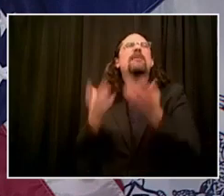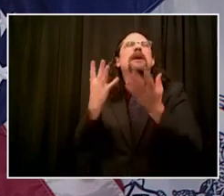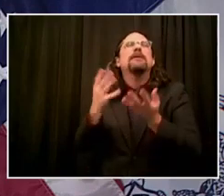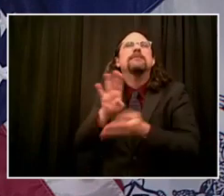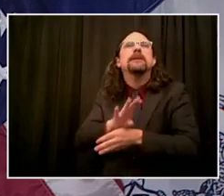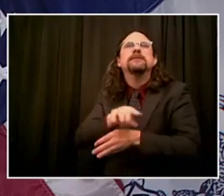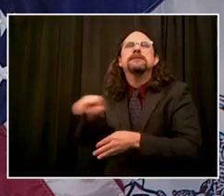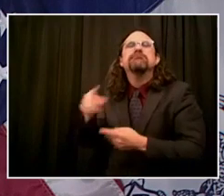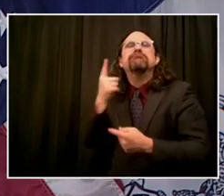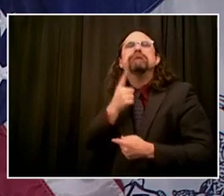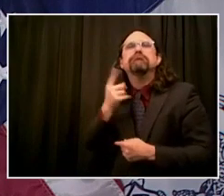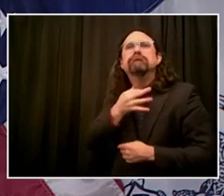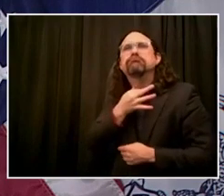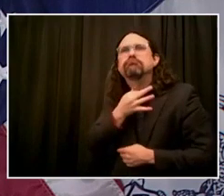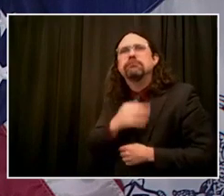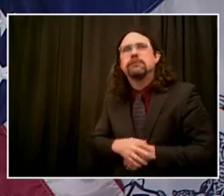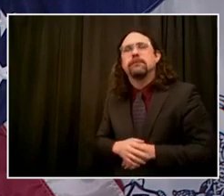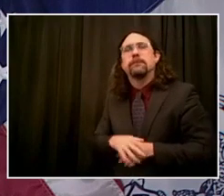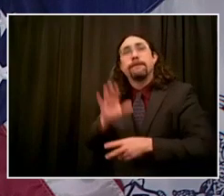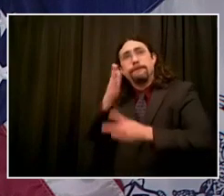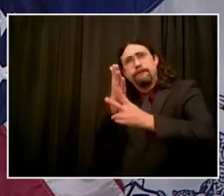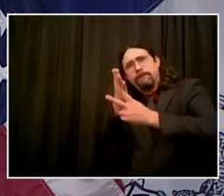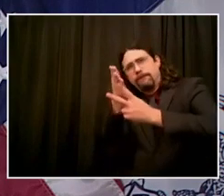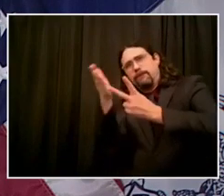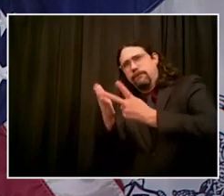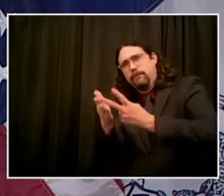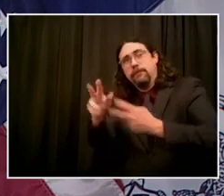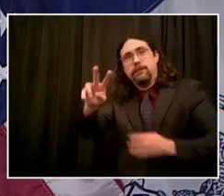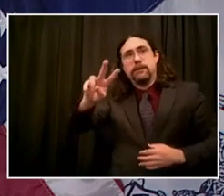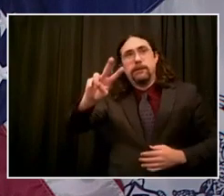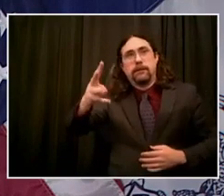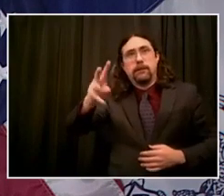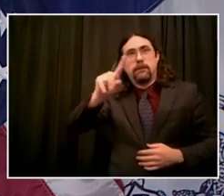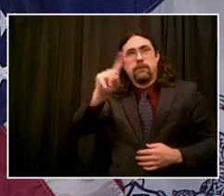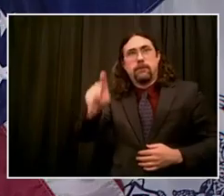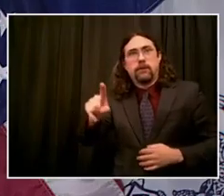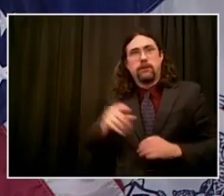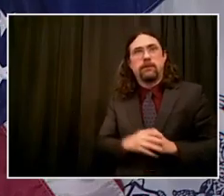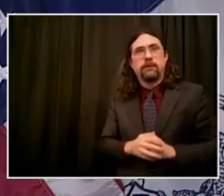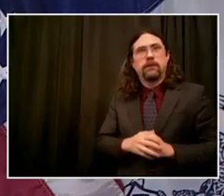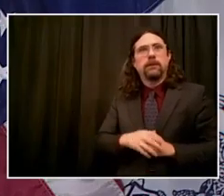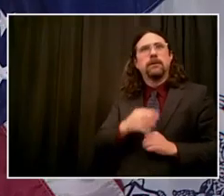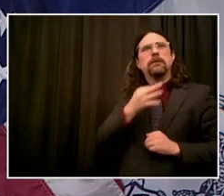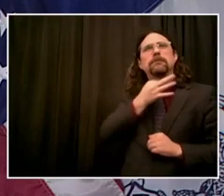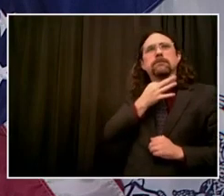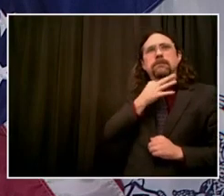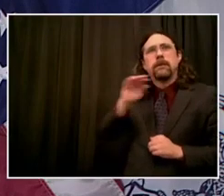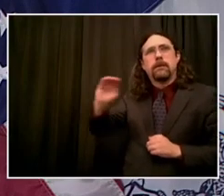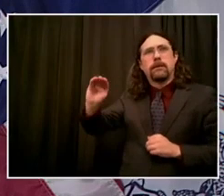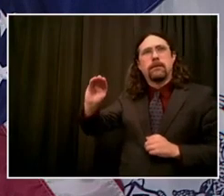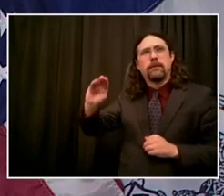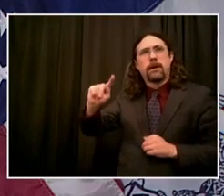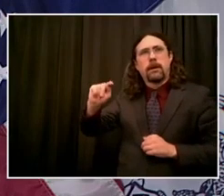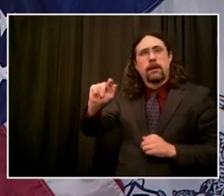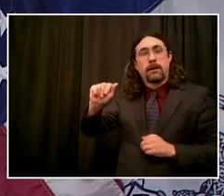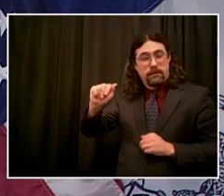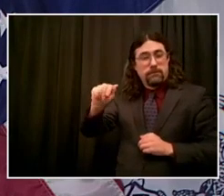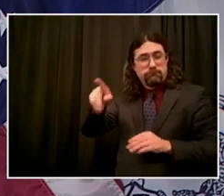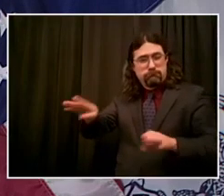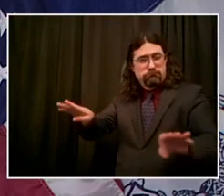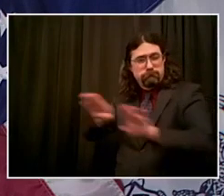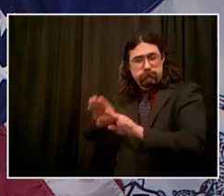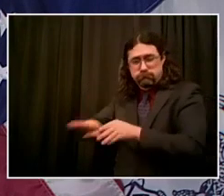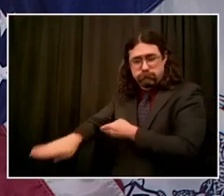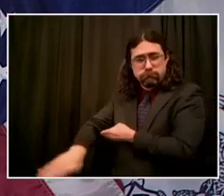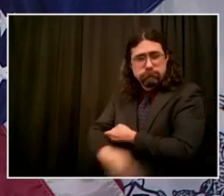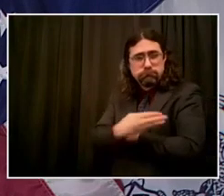so again, we'll get you, and I'll make sure to say it publicly, even if you don't, in addition to giving it to you,